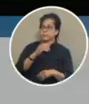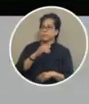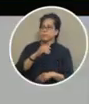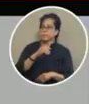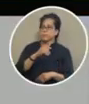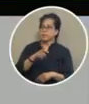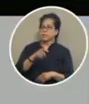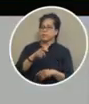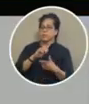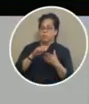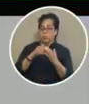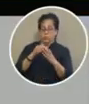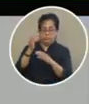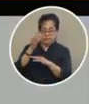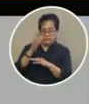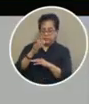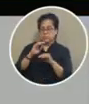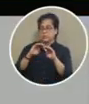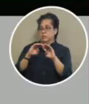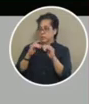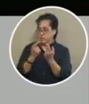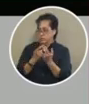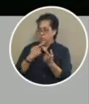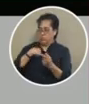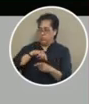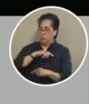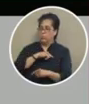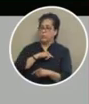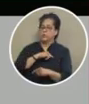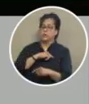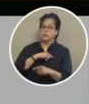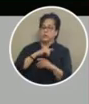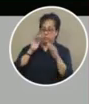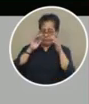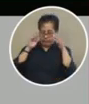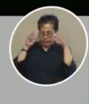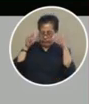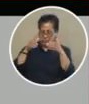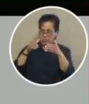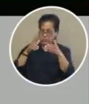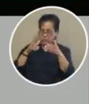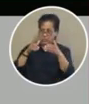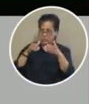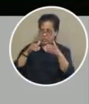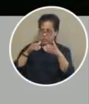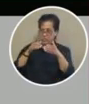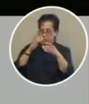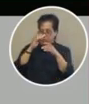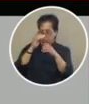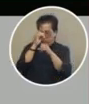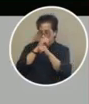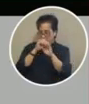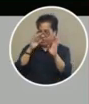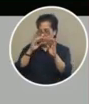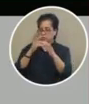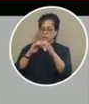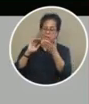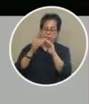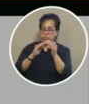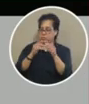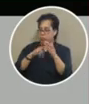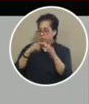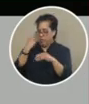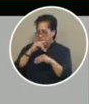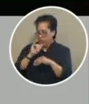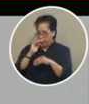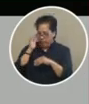As with all presentations, council, we are all focused on our vision of what we want the community to look like